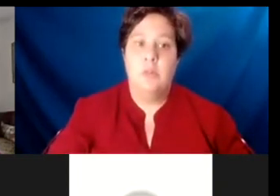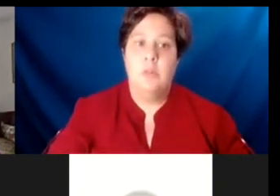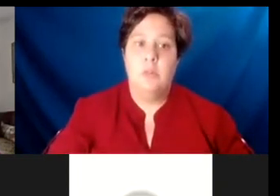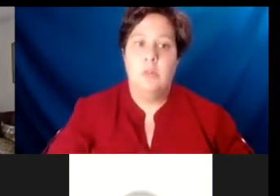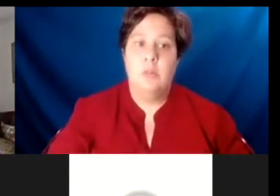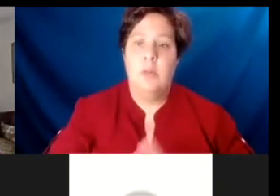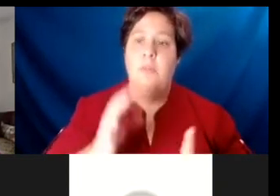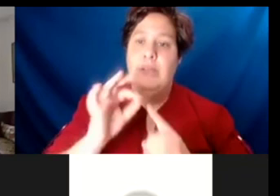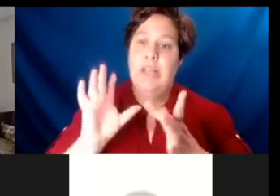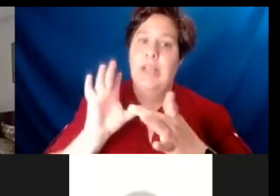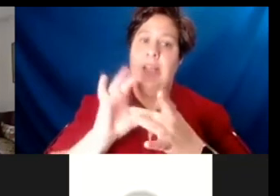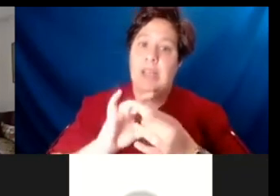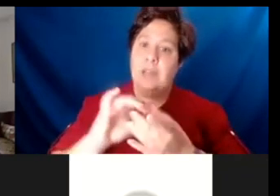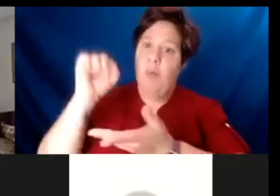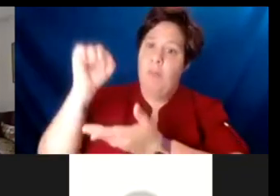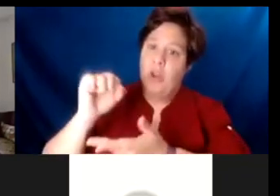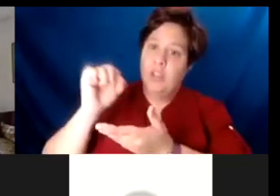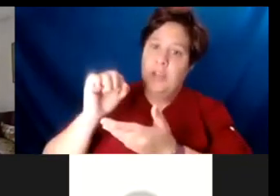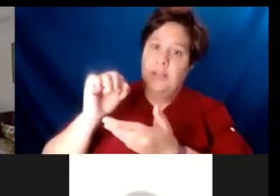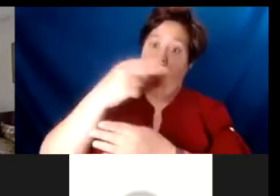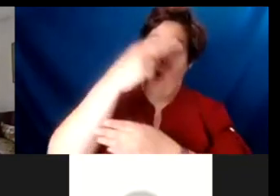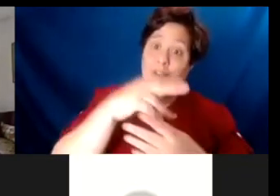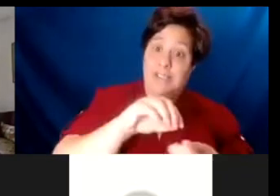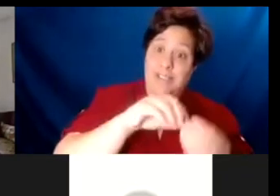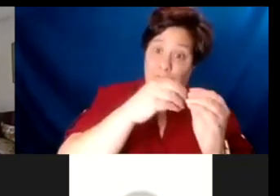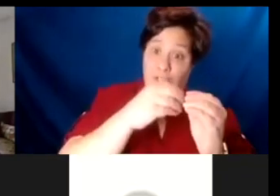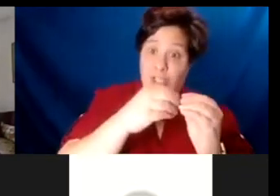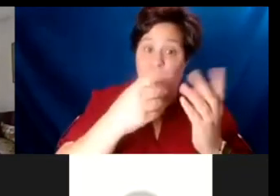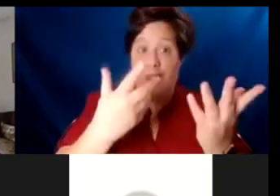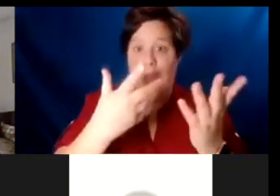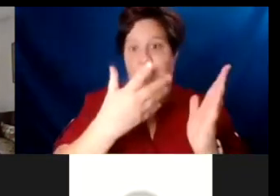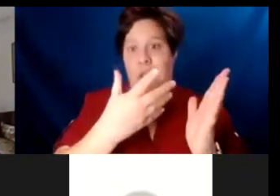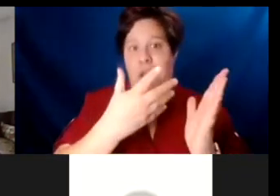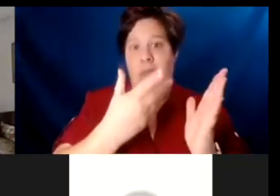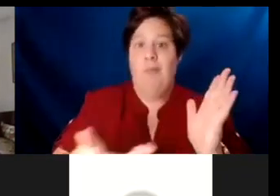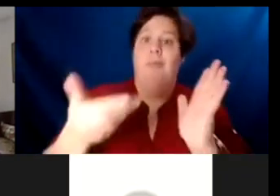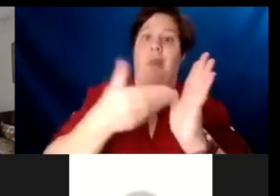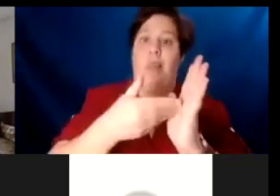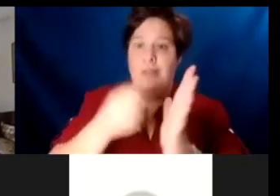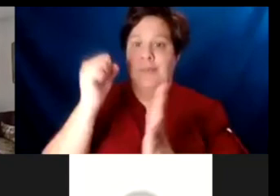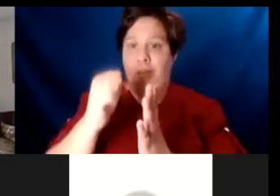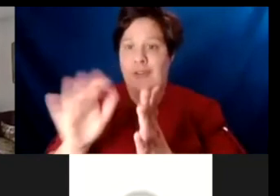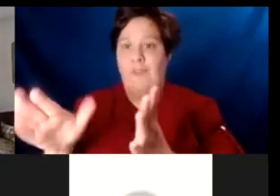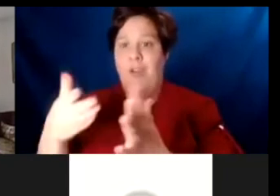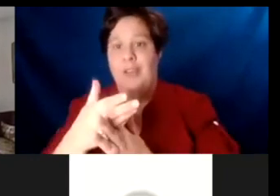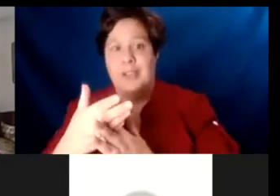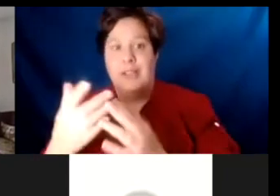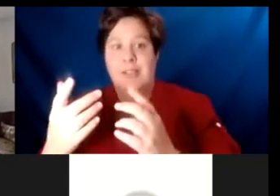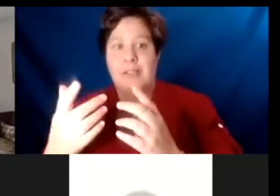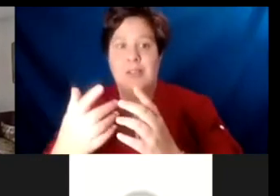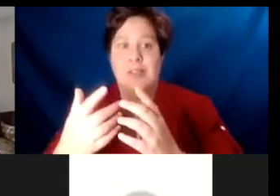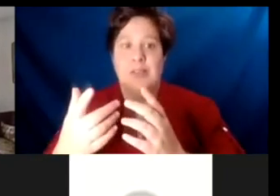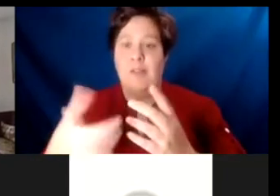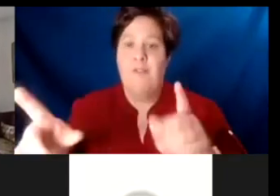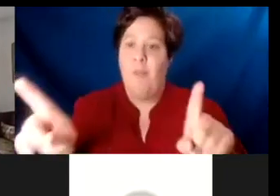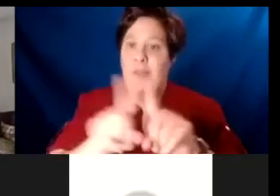especially in regards to having a budget that is for artistic creation and the plus budget that is for access, but it's not coming from the same